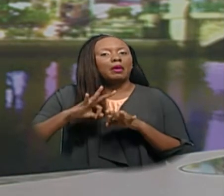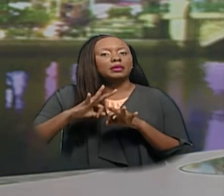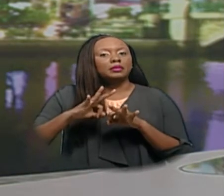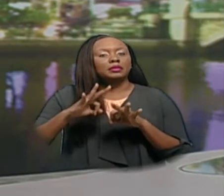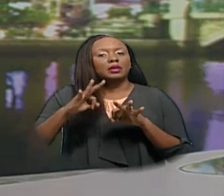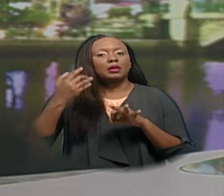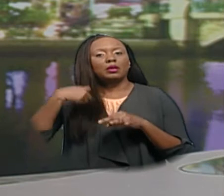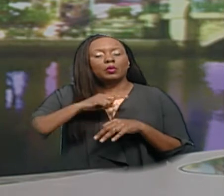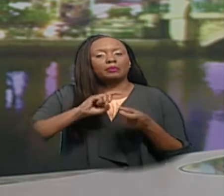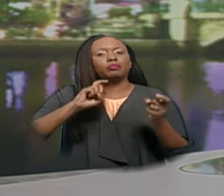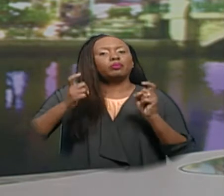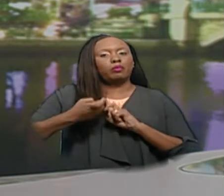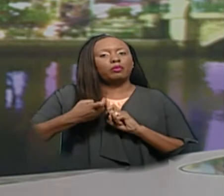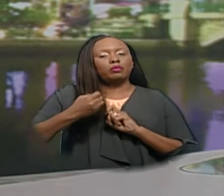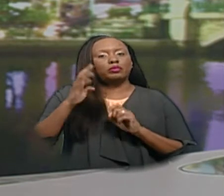eventually be achieved.